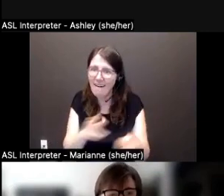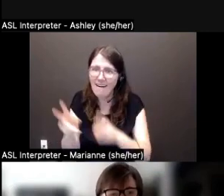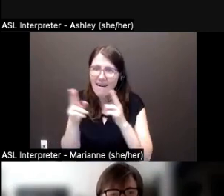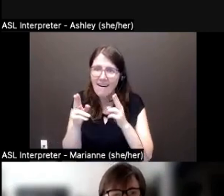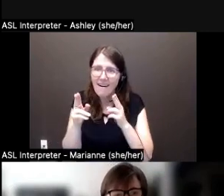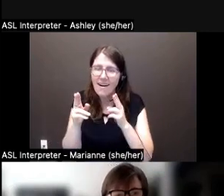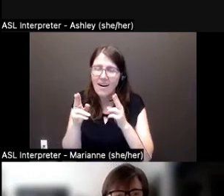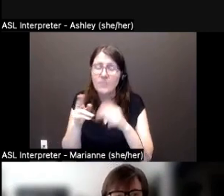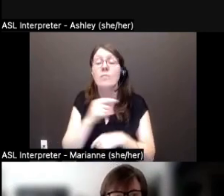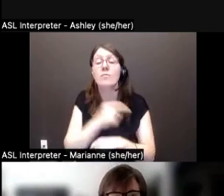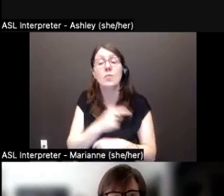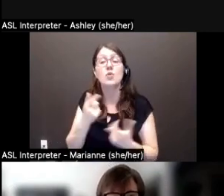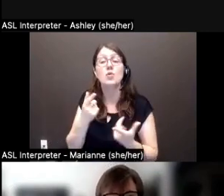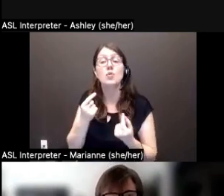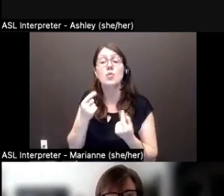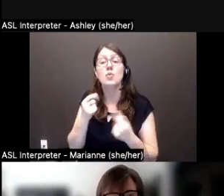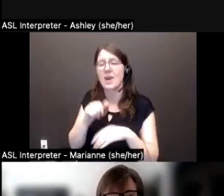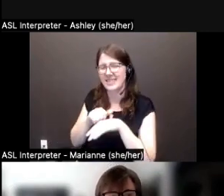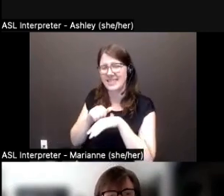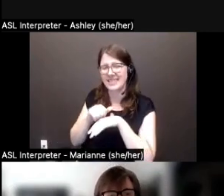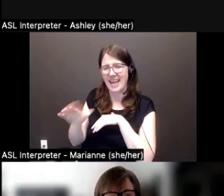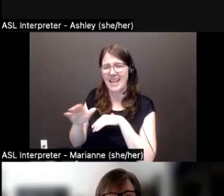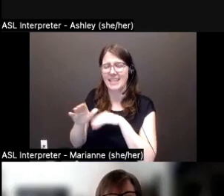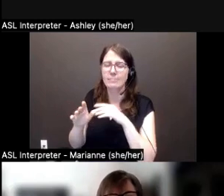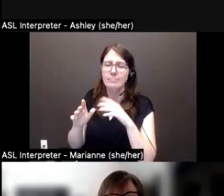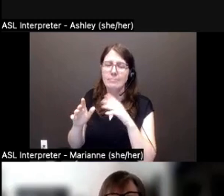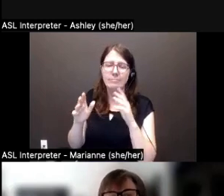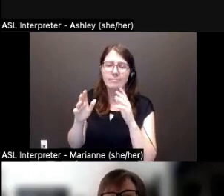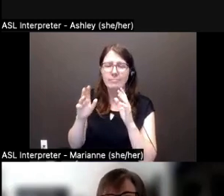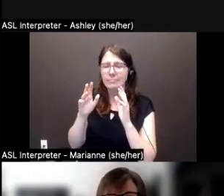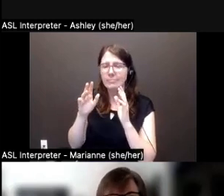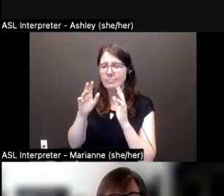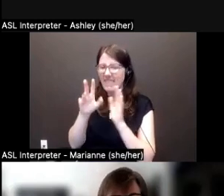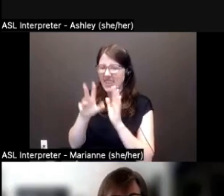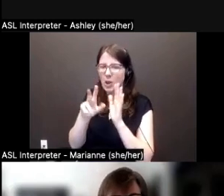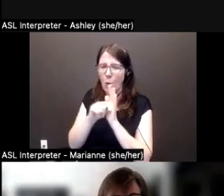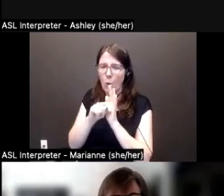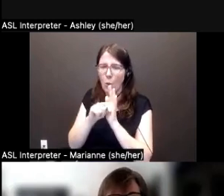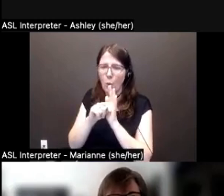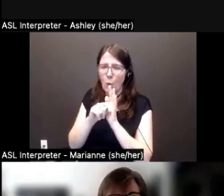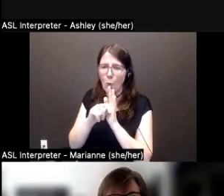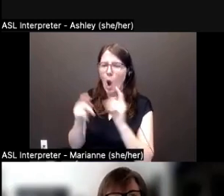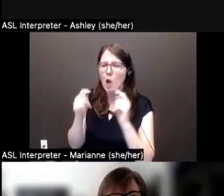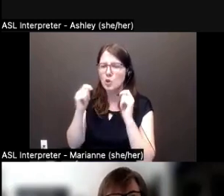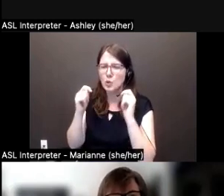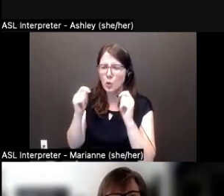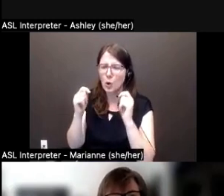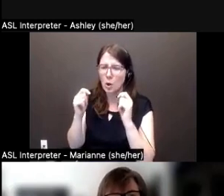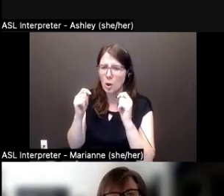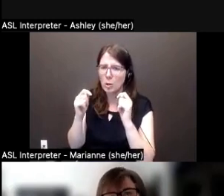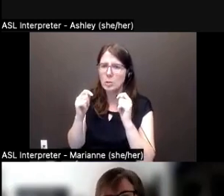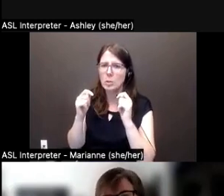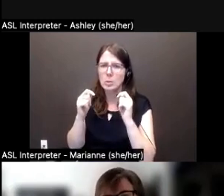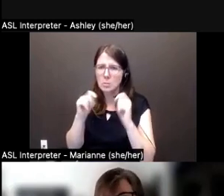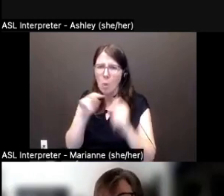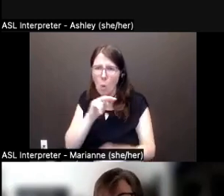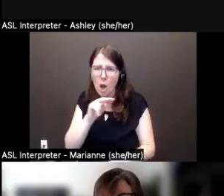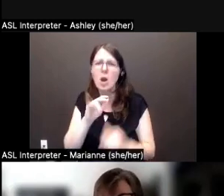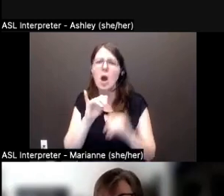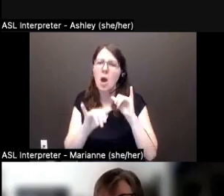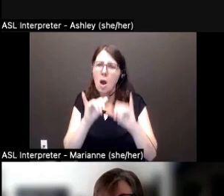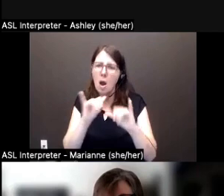to create YouTube channels. So I watched the video, then I saw there was a series of tutorials, and